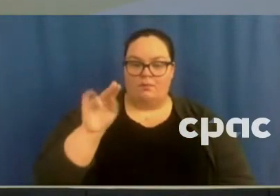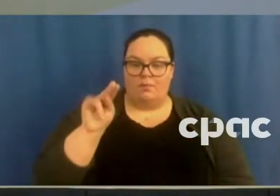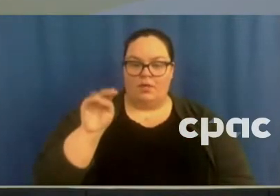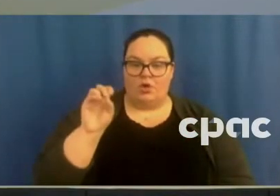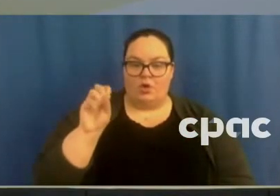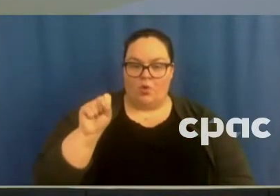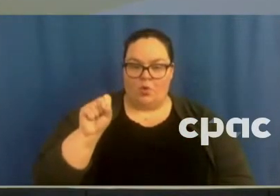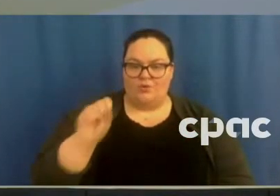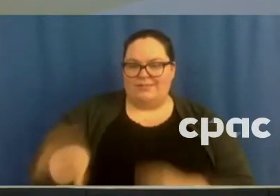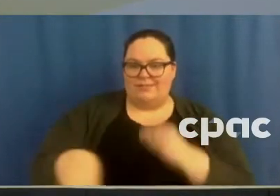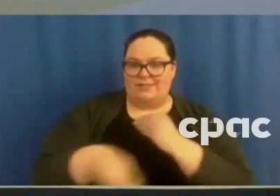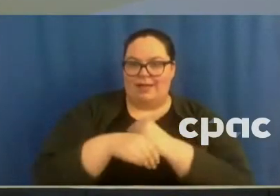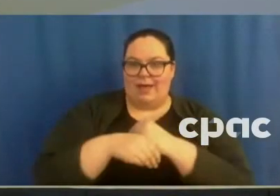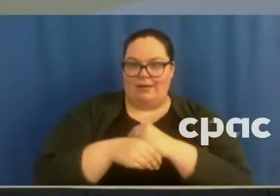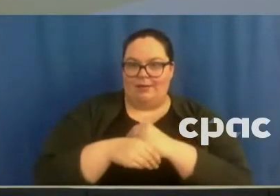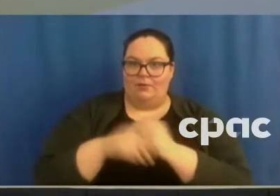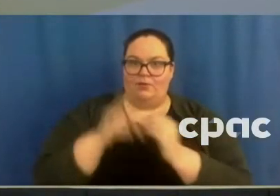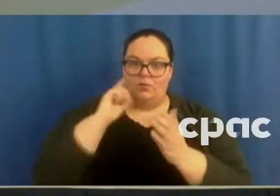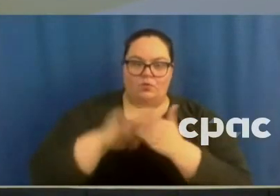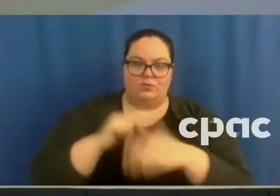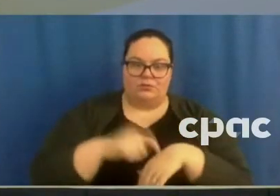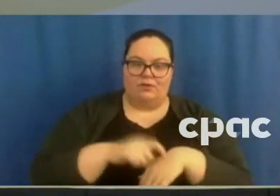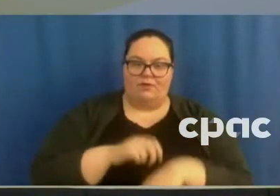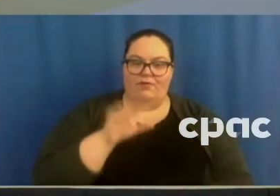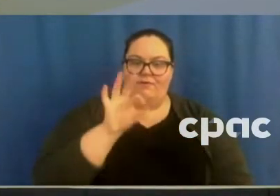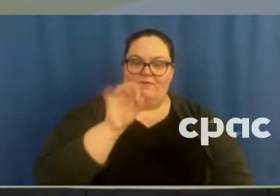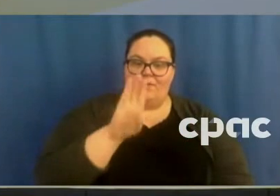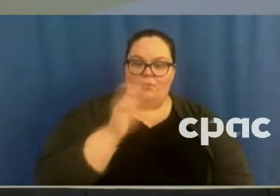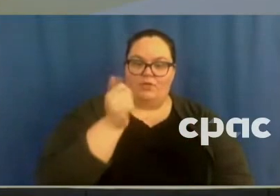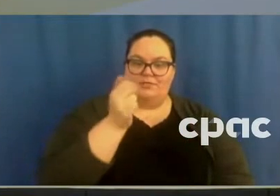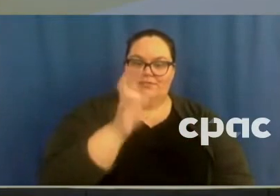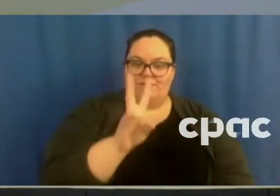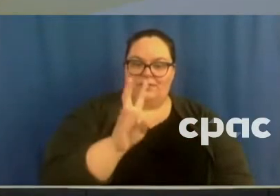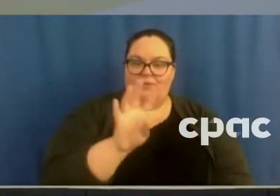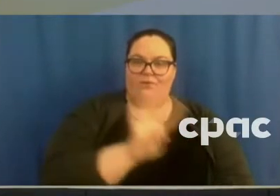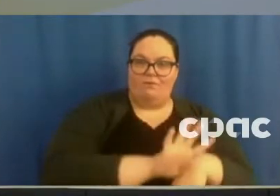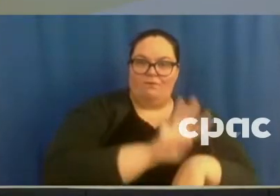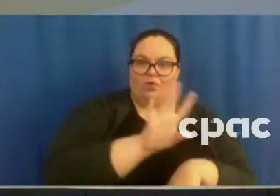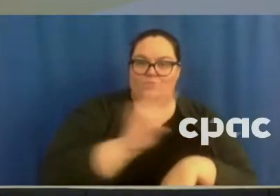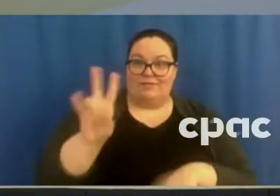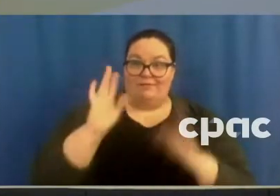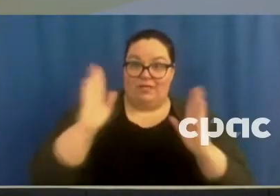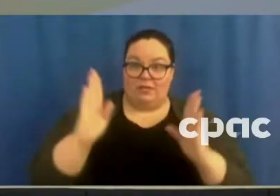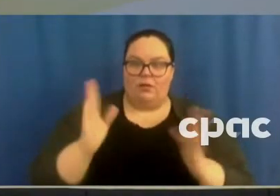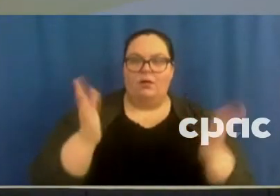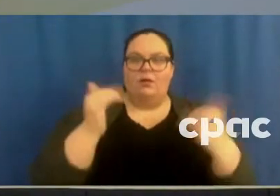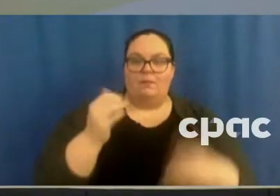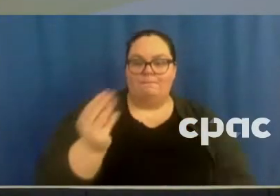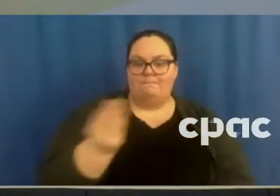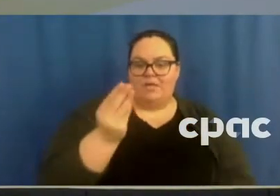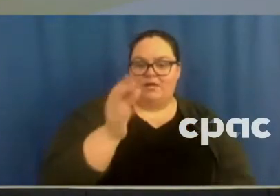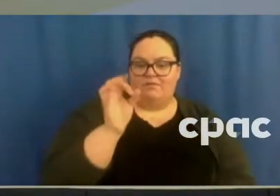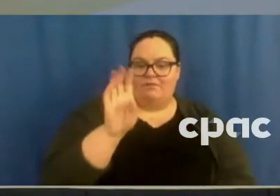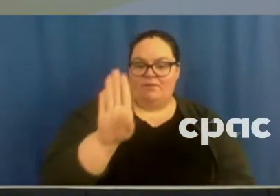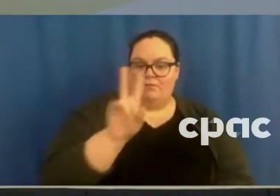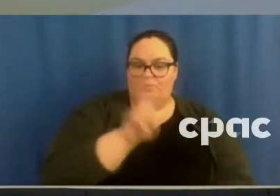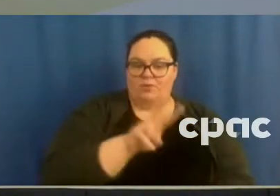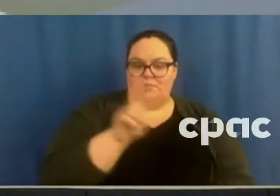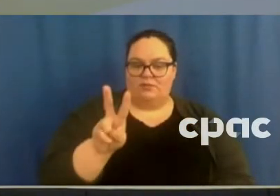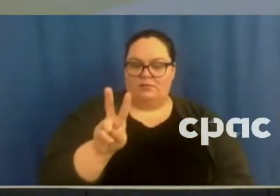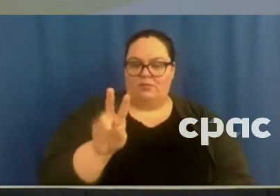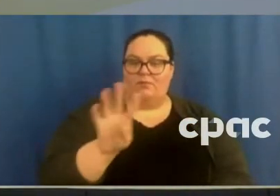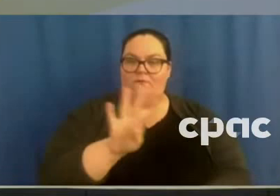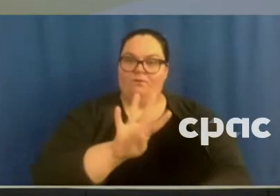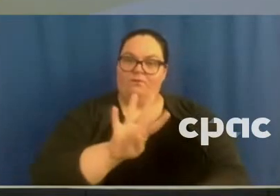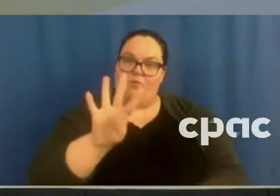additional notifications. Wednesday, February 17th, between 4 p.m. and 7 p.m., and Monday, February 22nd, between 4 p.m.